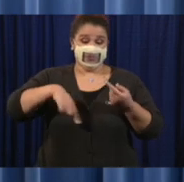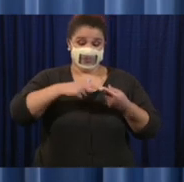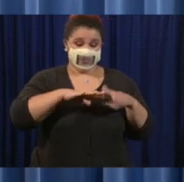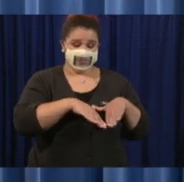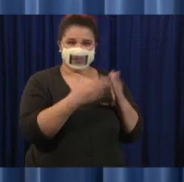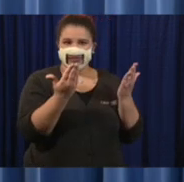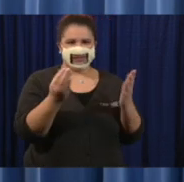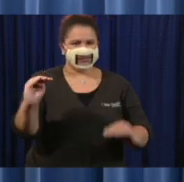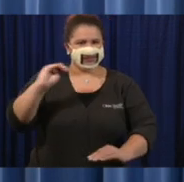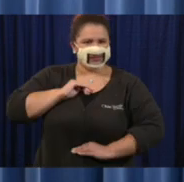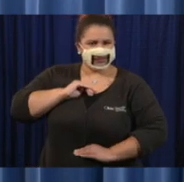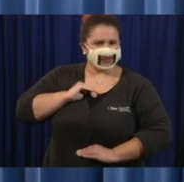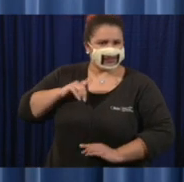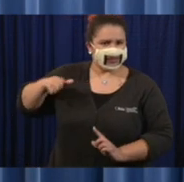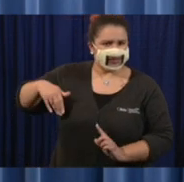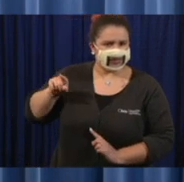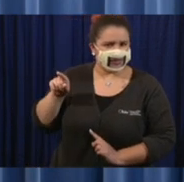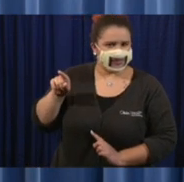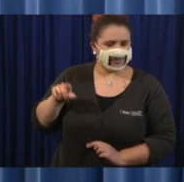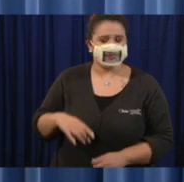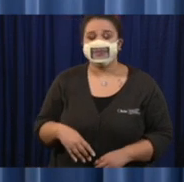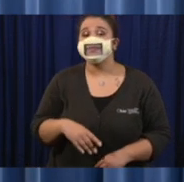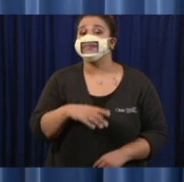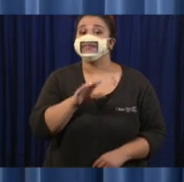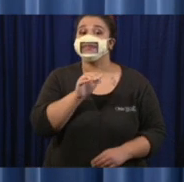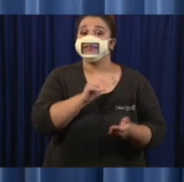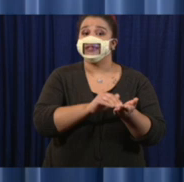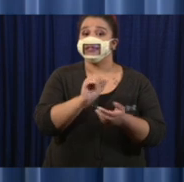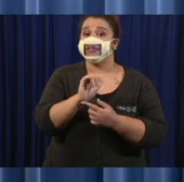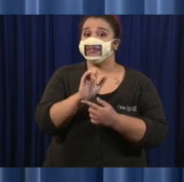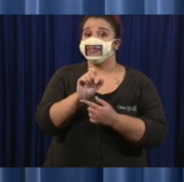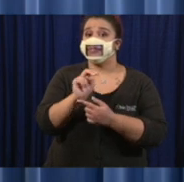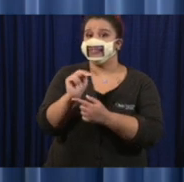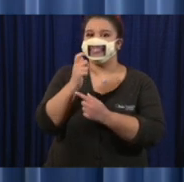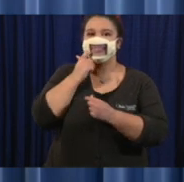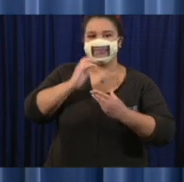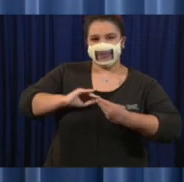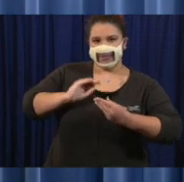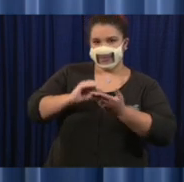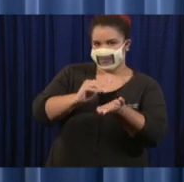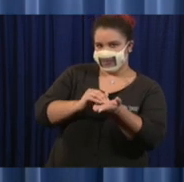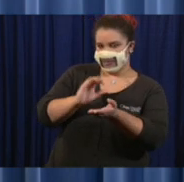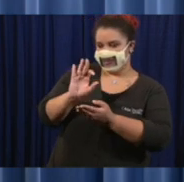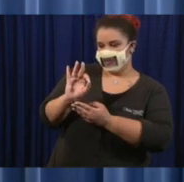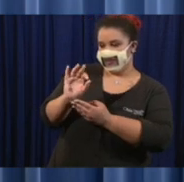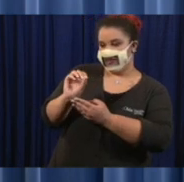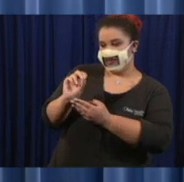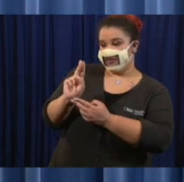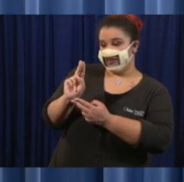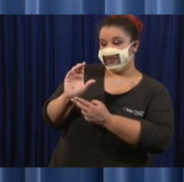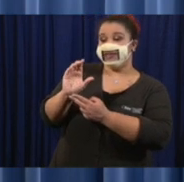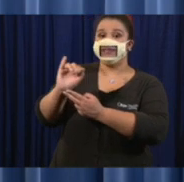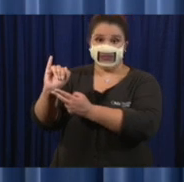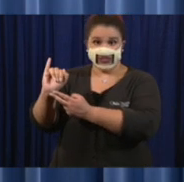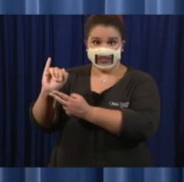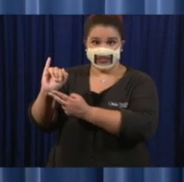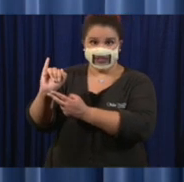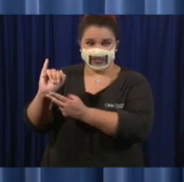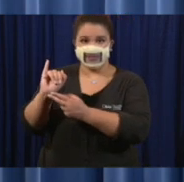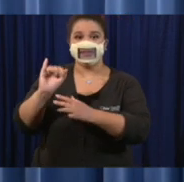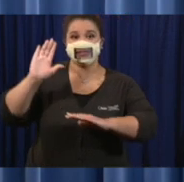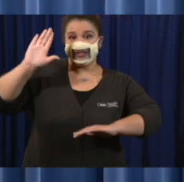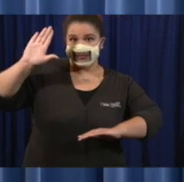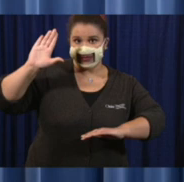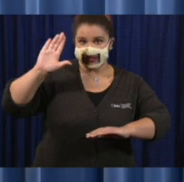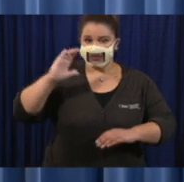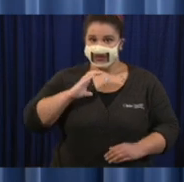just mentioned Dr. Fauci's testimony before Congress today. And he said, I feel that if this occurs, there's a